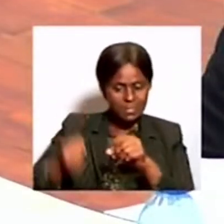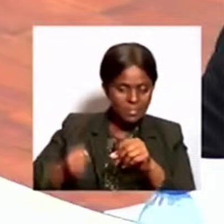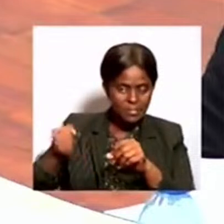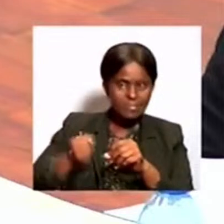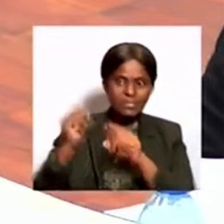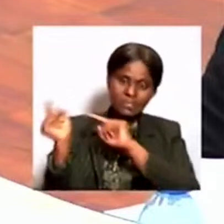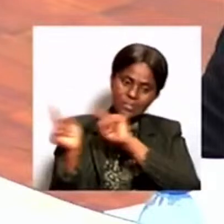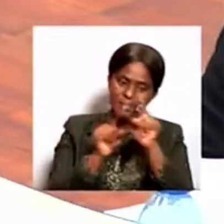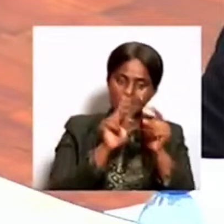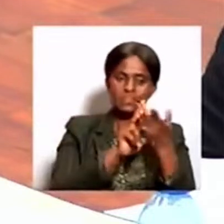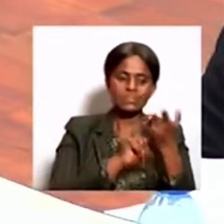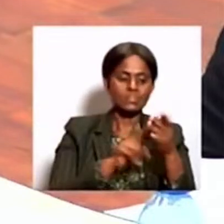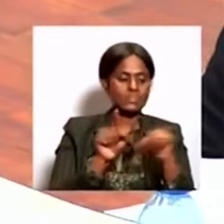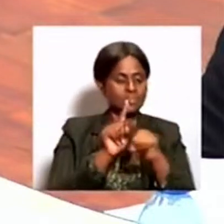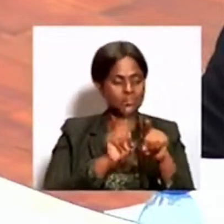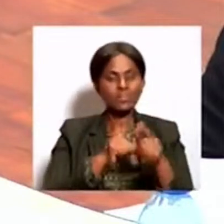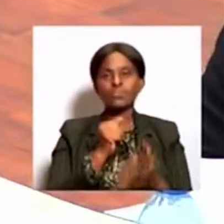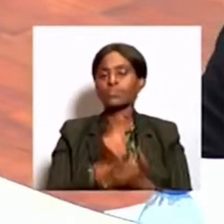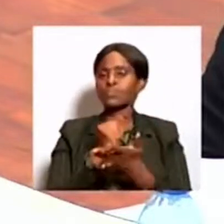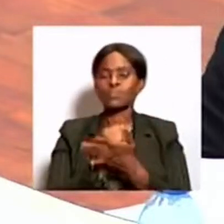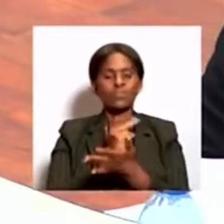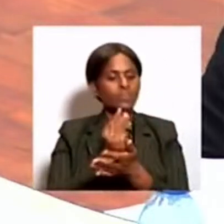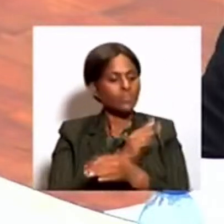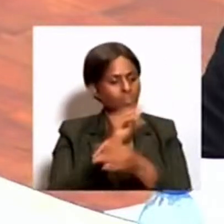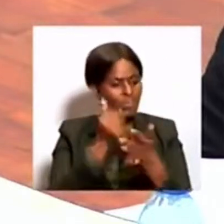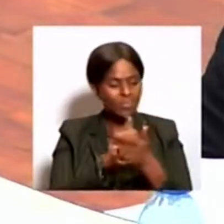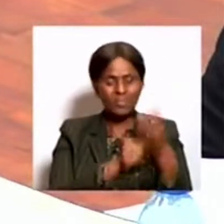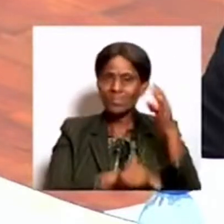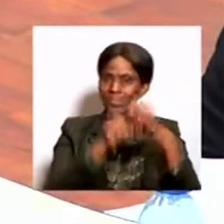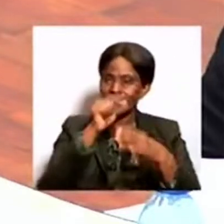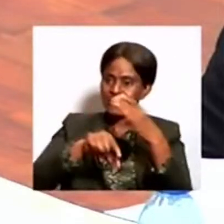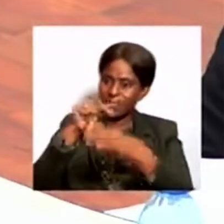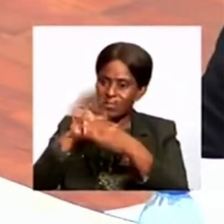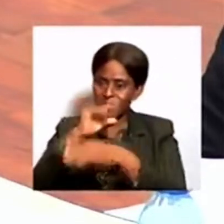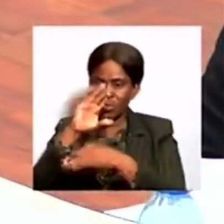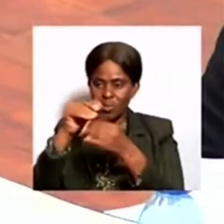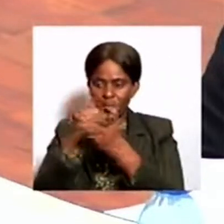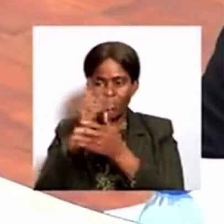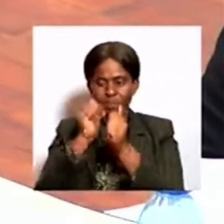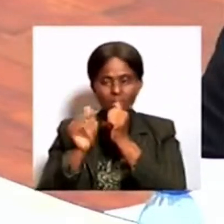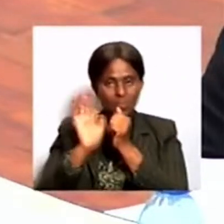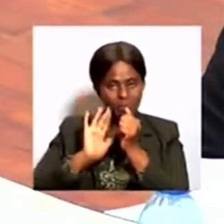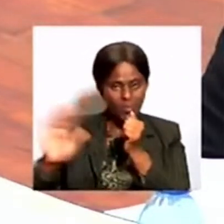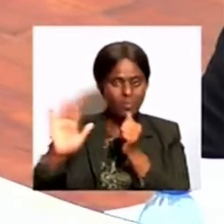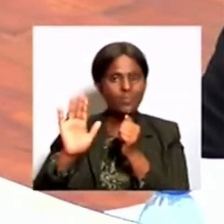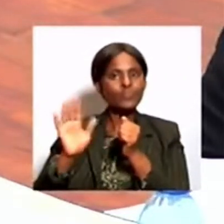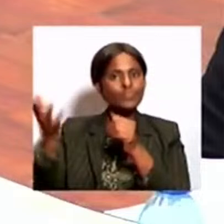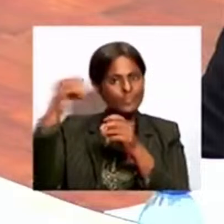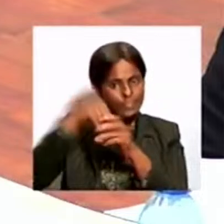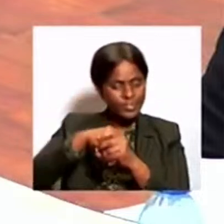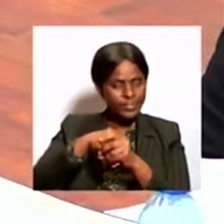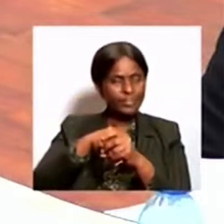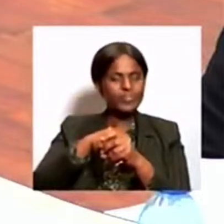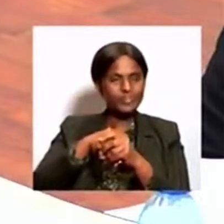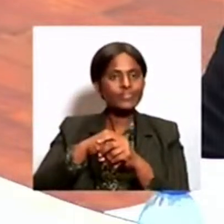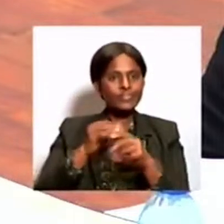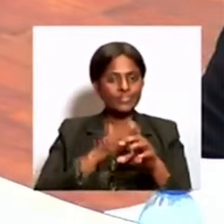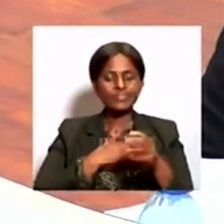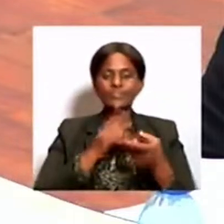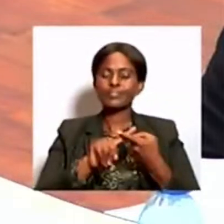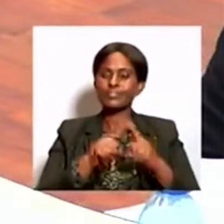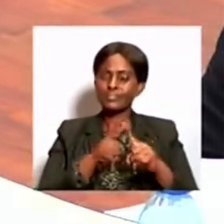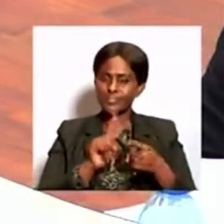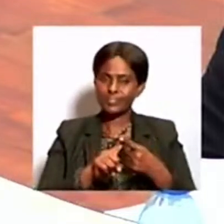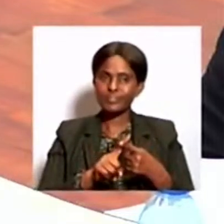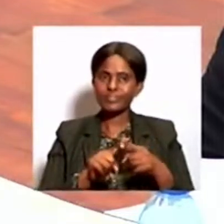time. He has really helped us. All these discoveries we are seeing because of him and my colleagues on